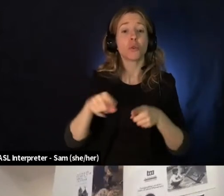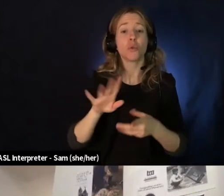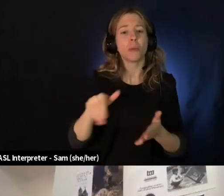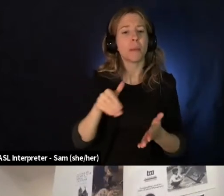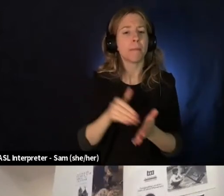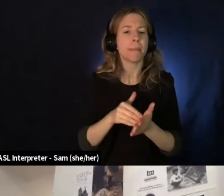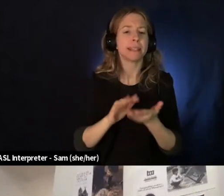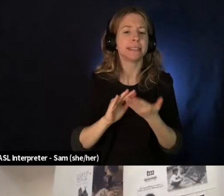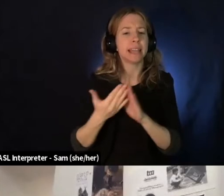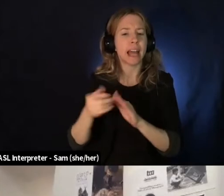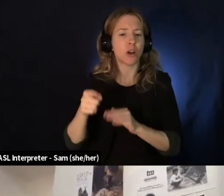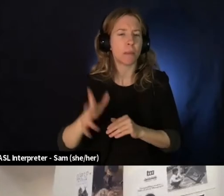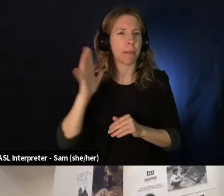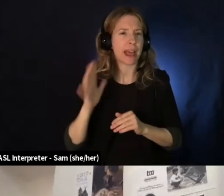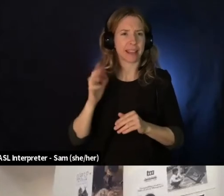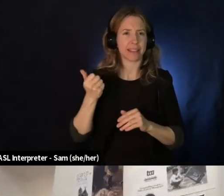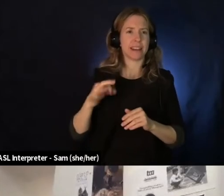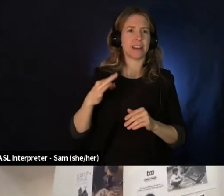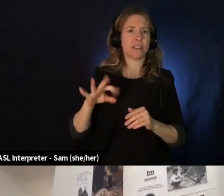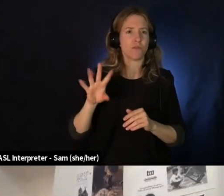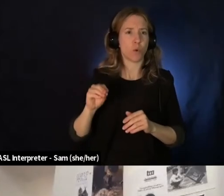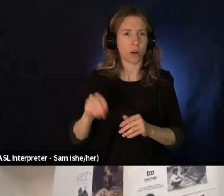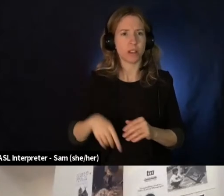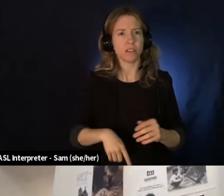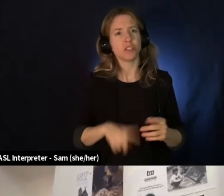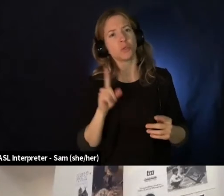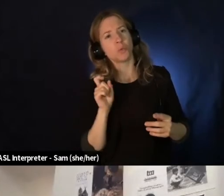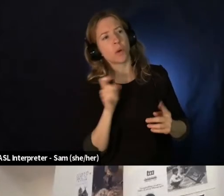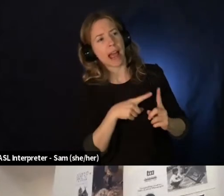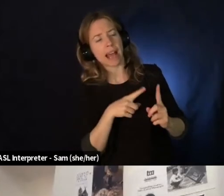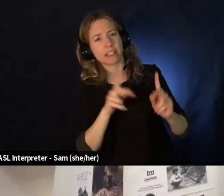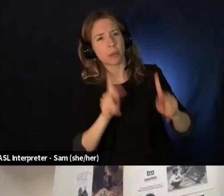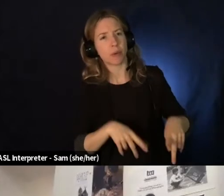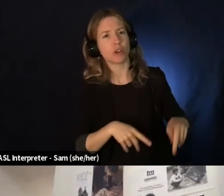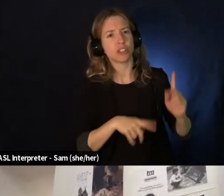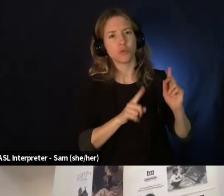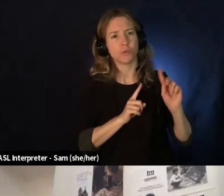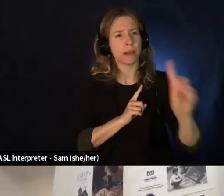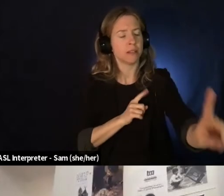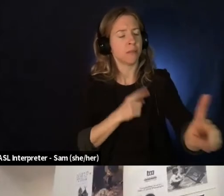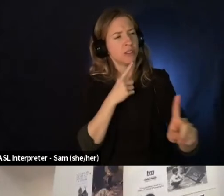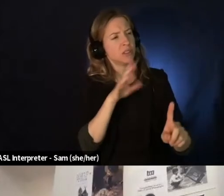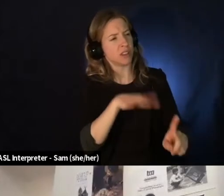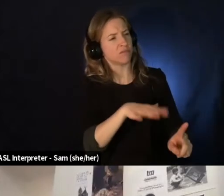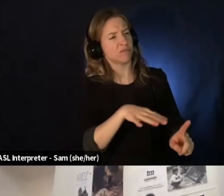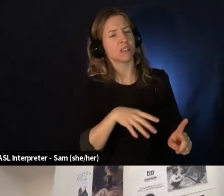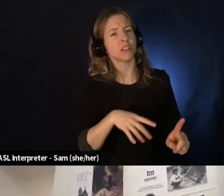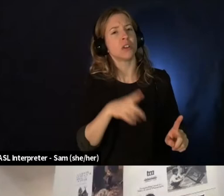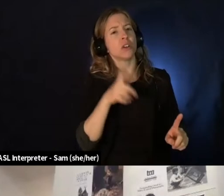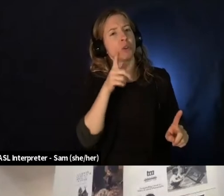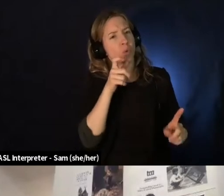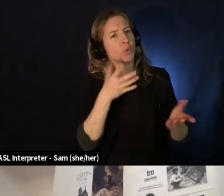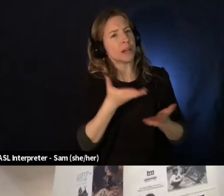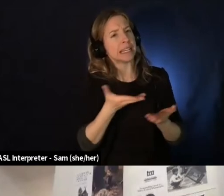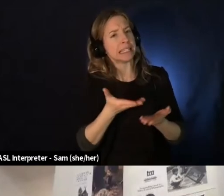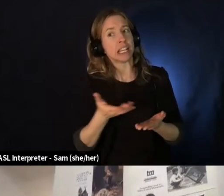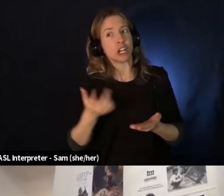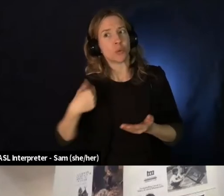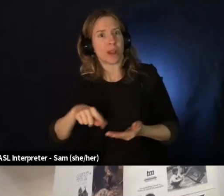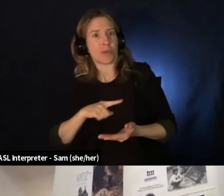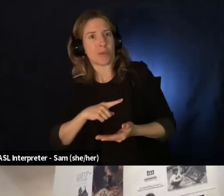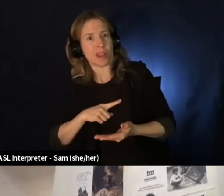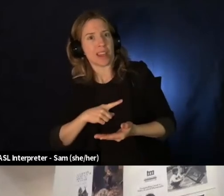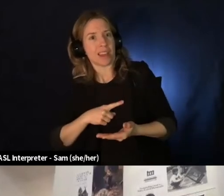me, do you know what Native people were here when we arrived? Meaning them, not